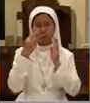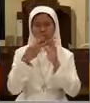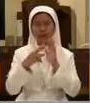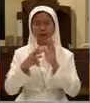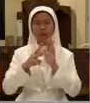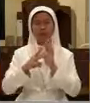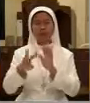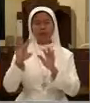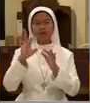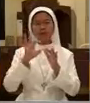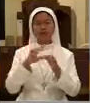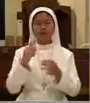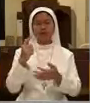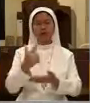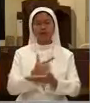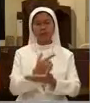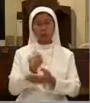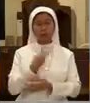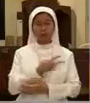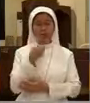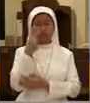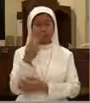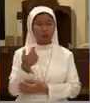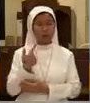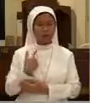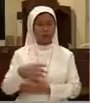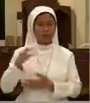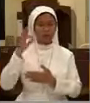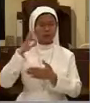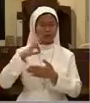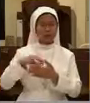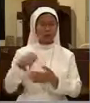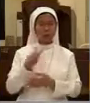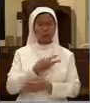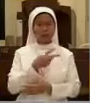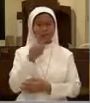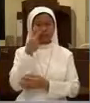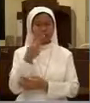We see corruption. We see infidelities.